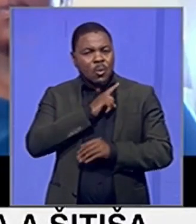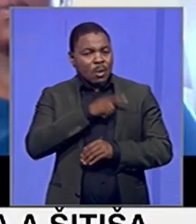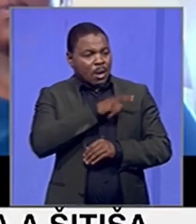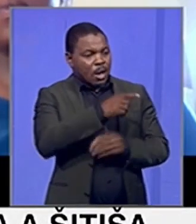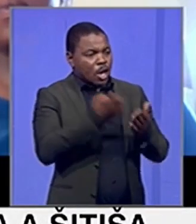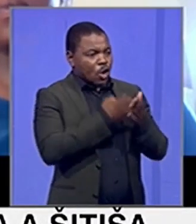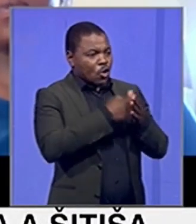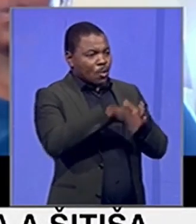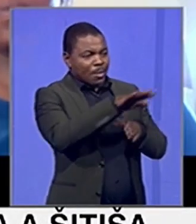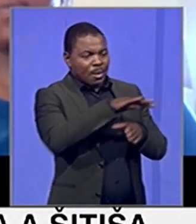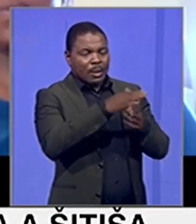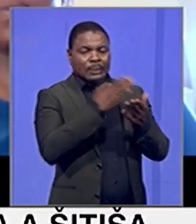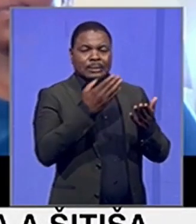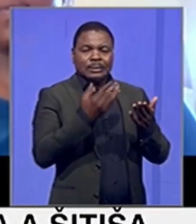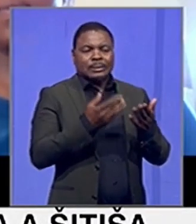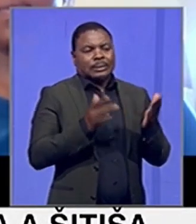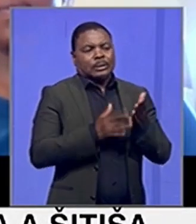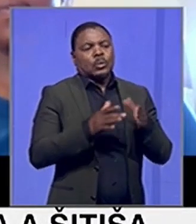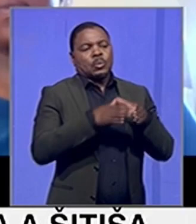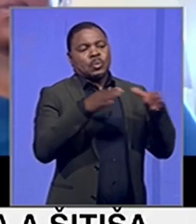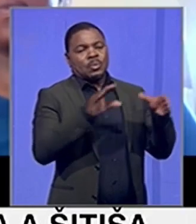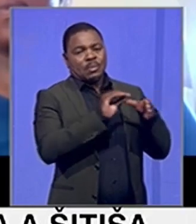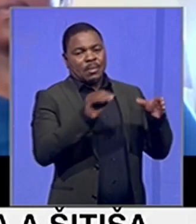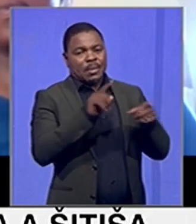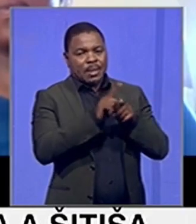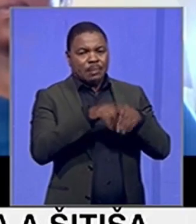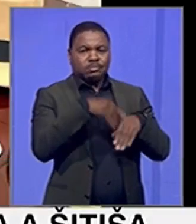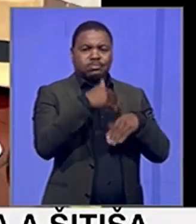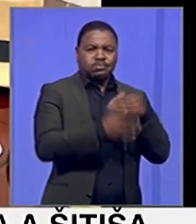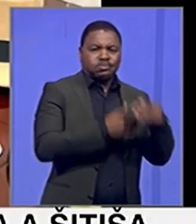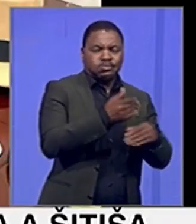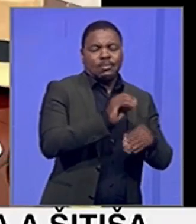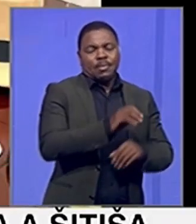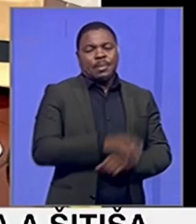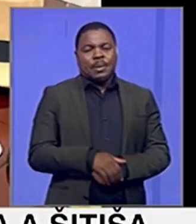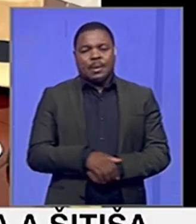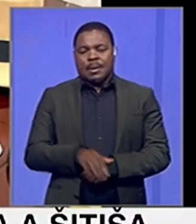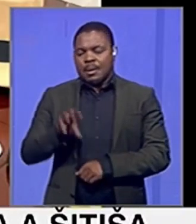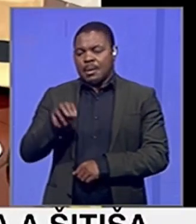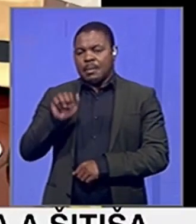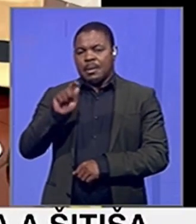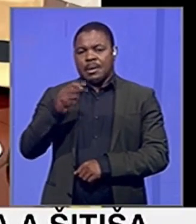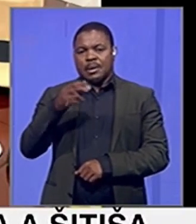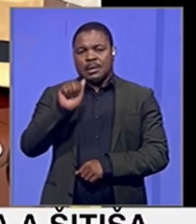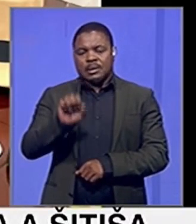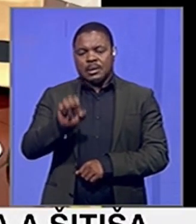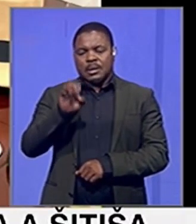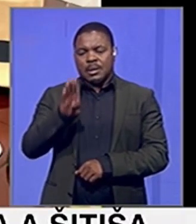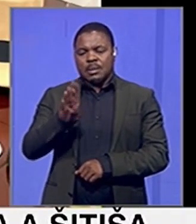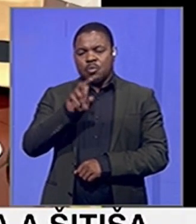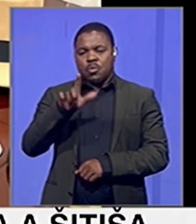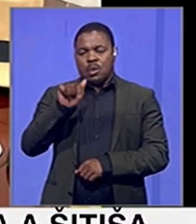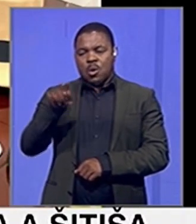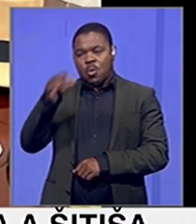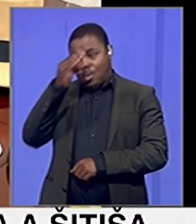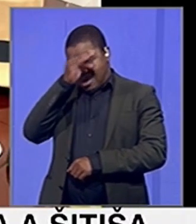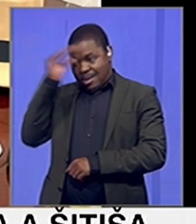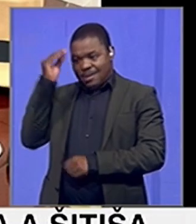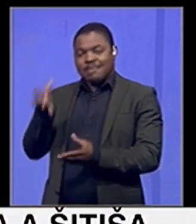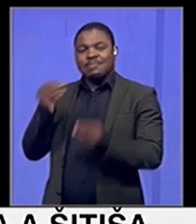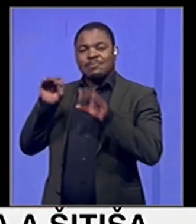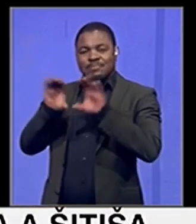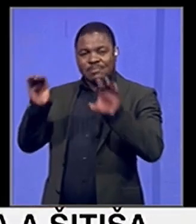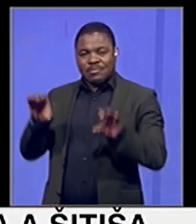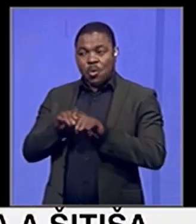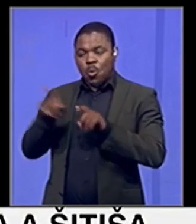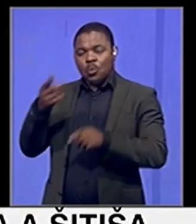digital economy, which has been accelerated by the pandemic. Fiona Mathebula ke mooki ka mangwalo ka ngwaga wa 2050 o